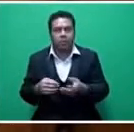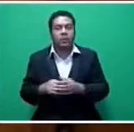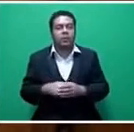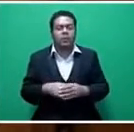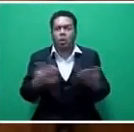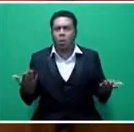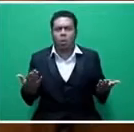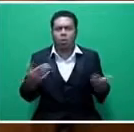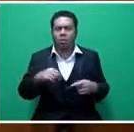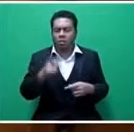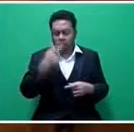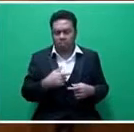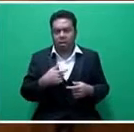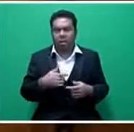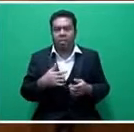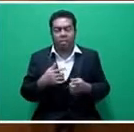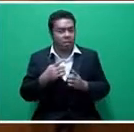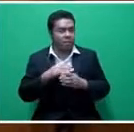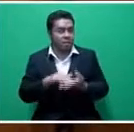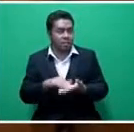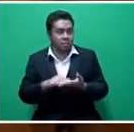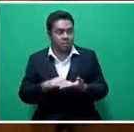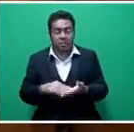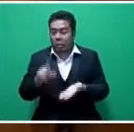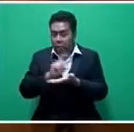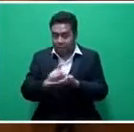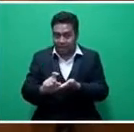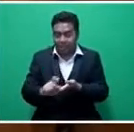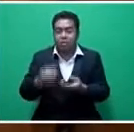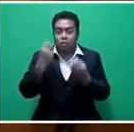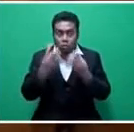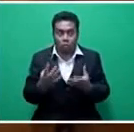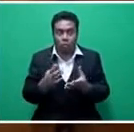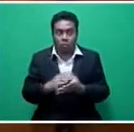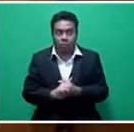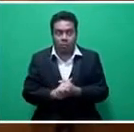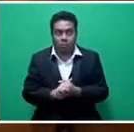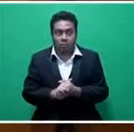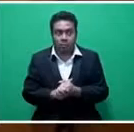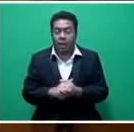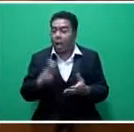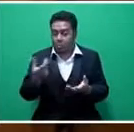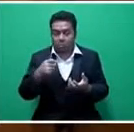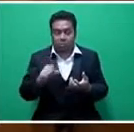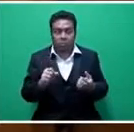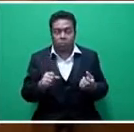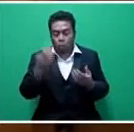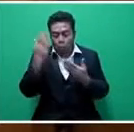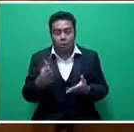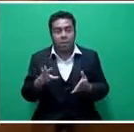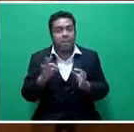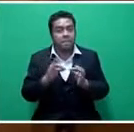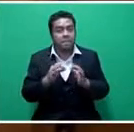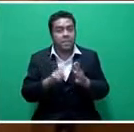Ministry of Education, personally to me, Mr. Speaker, clearly indicates, again, I'm going to you, Mr. Honorable Biman